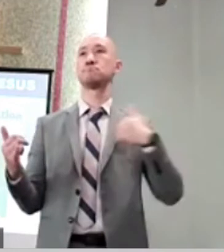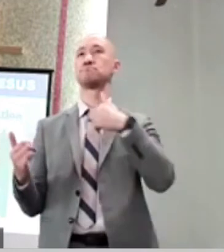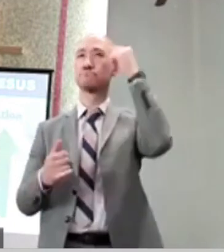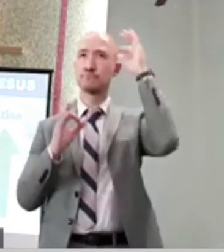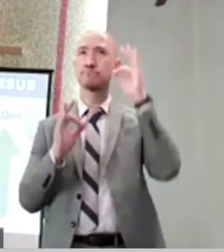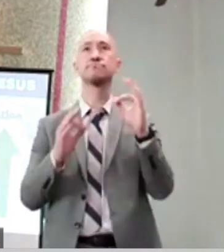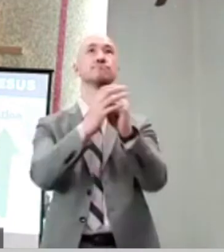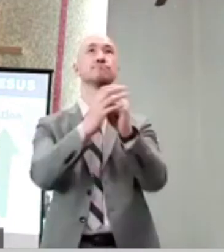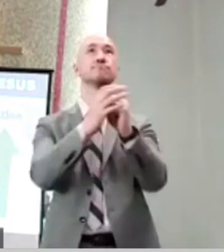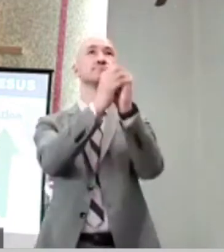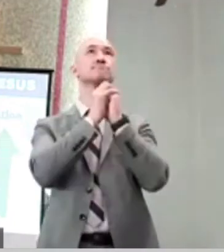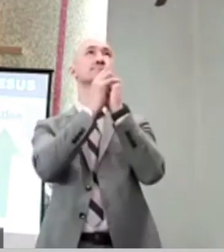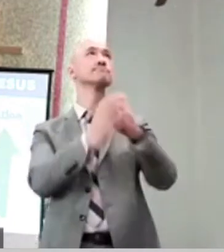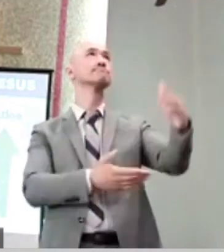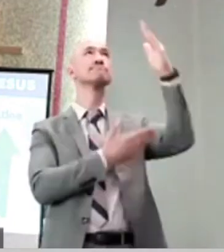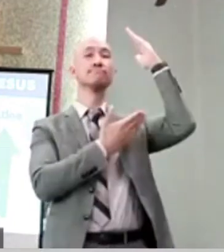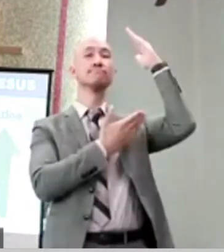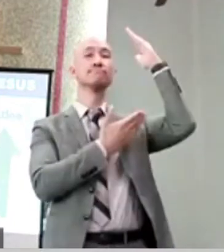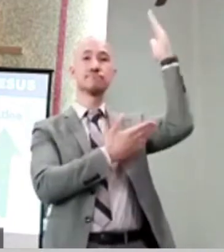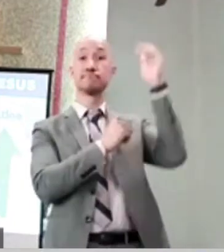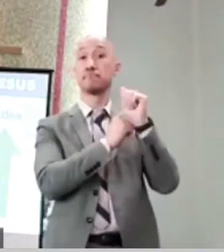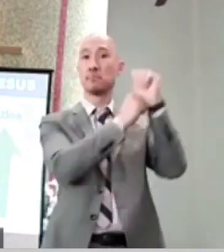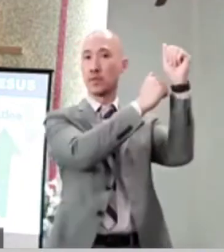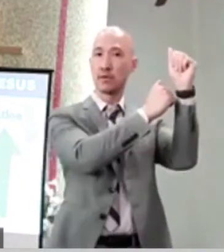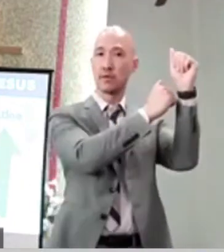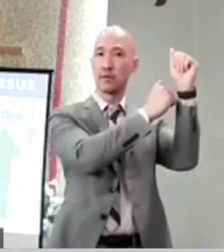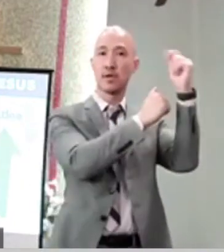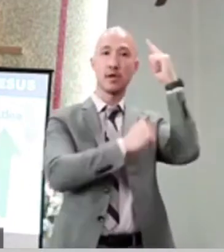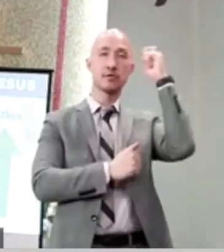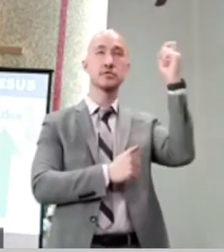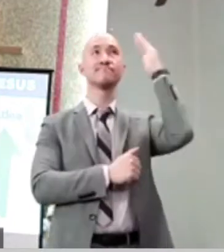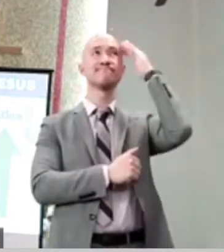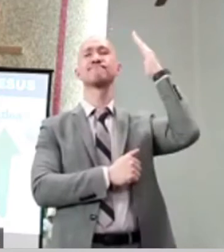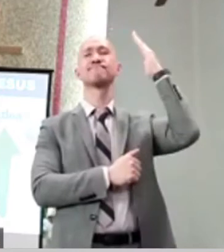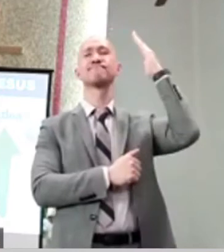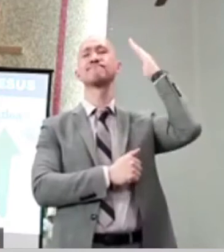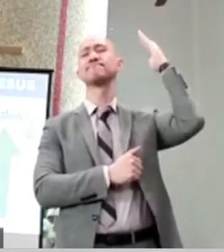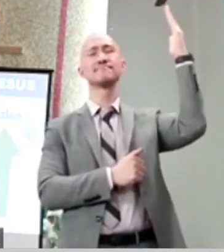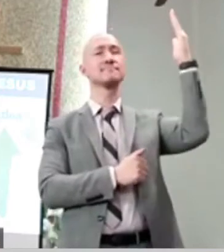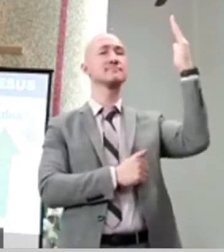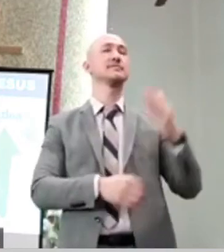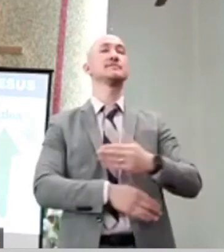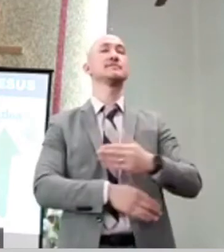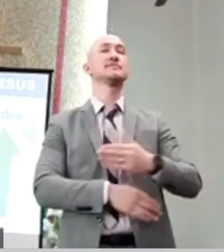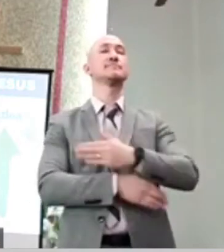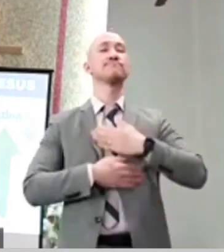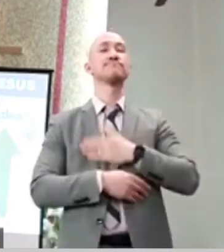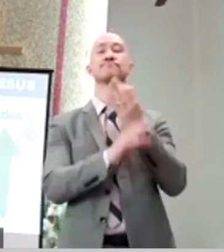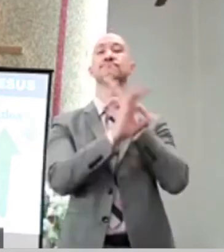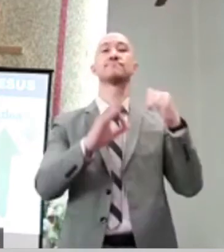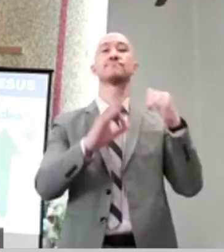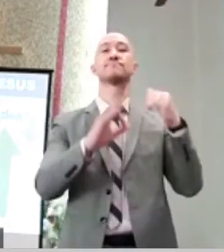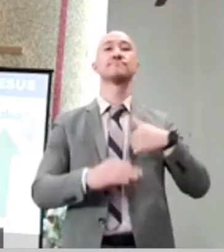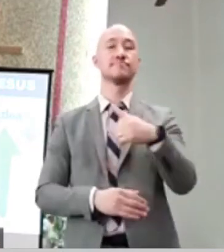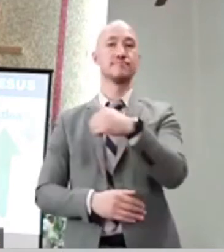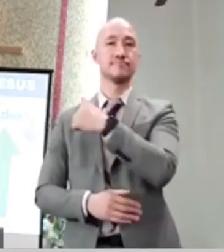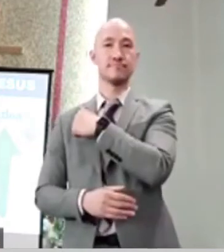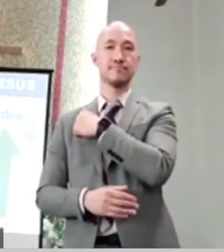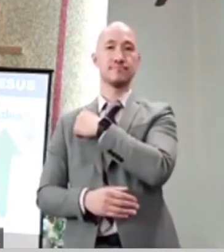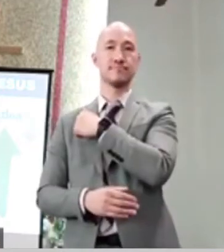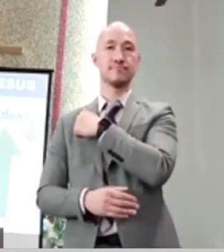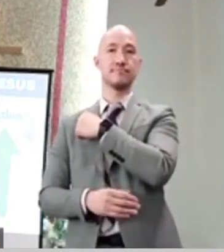called Christians and we follow him, because we pay homage to him who allowed us now to become part of divinity, where